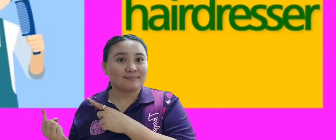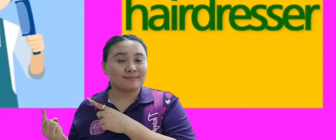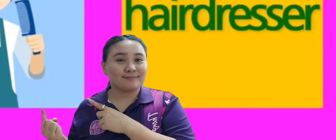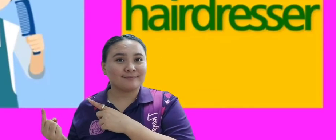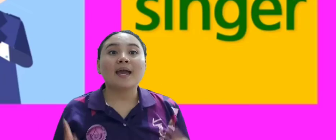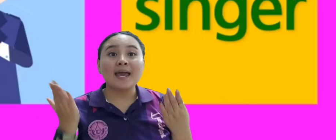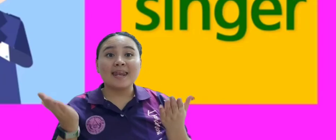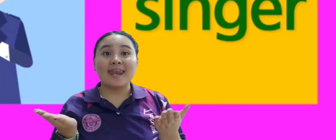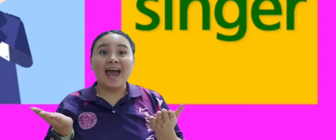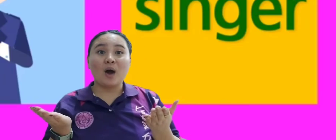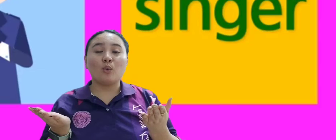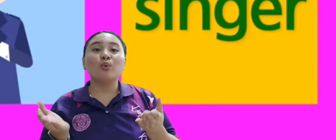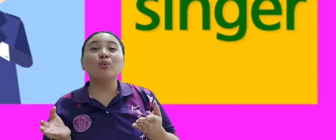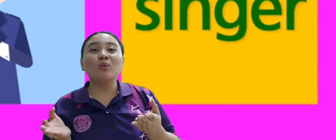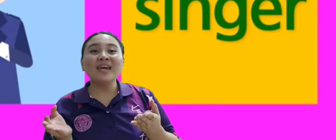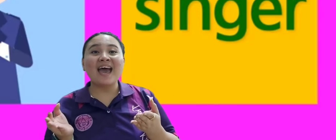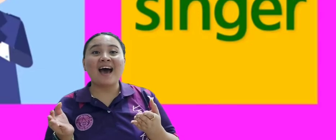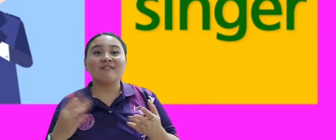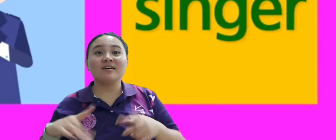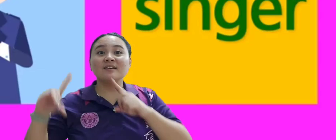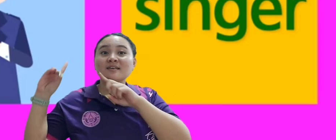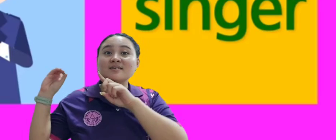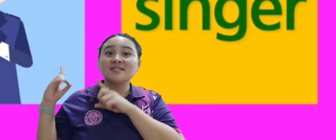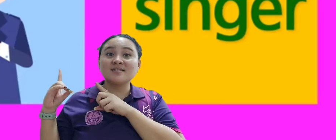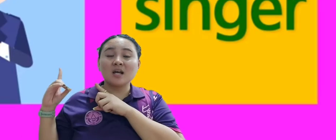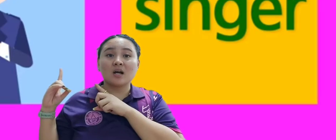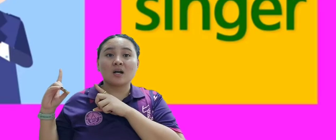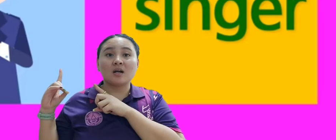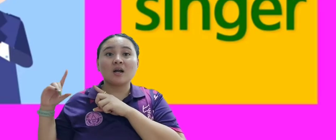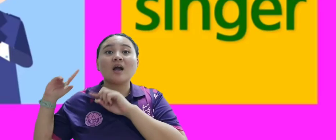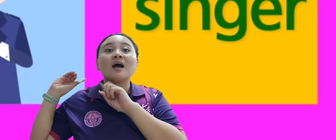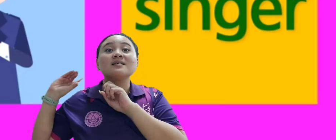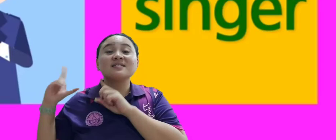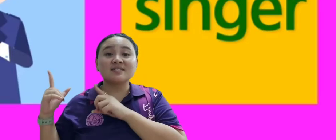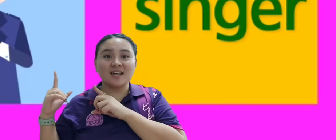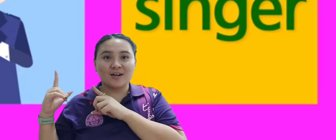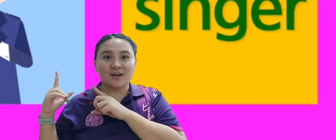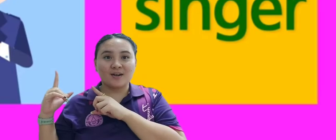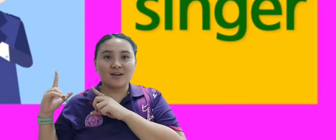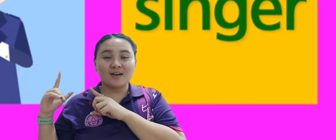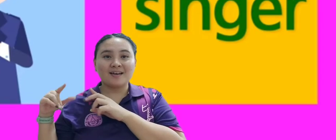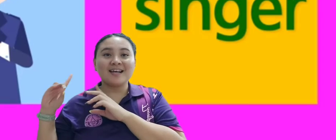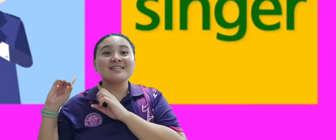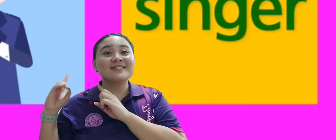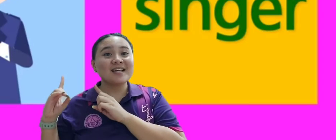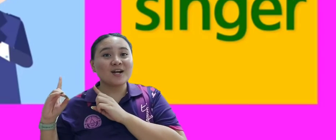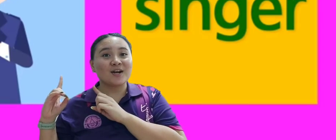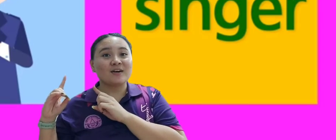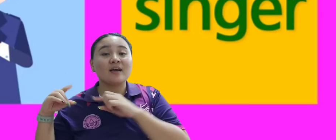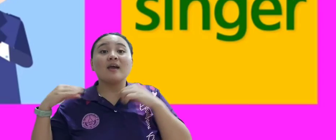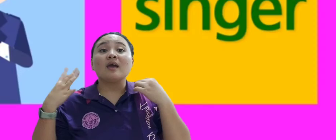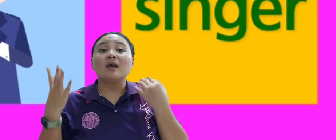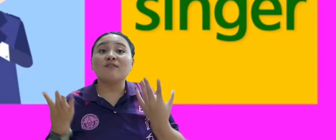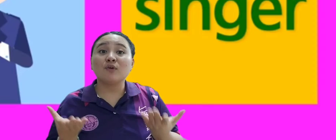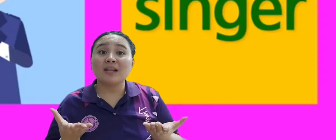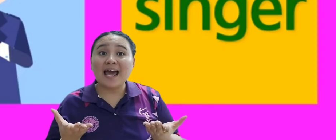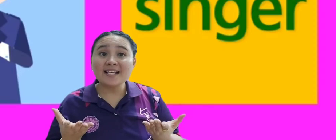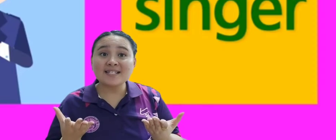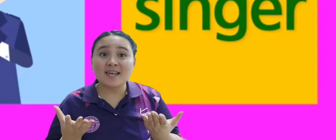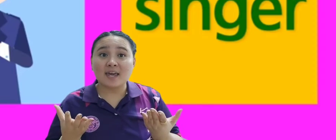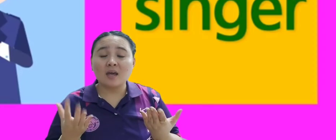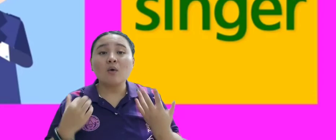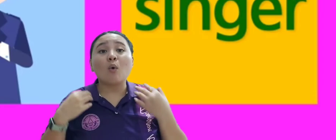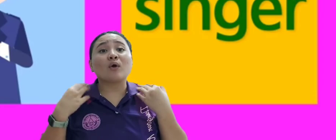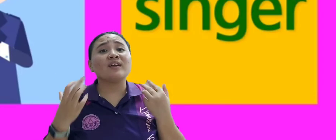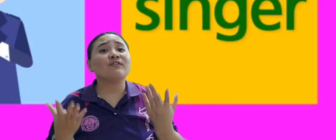barber. Now we have a singer. Singer. Singer. If you